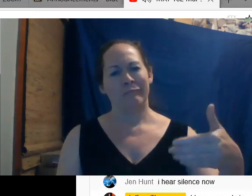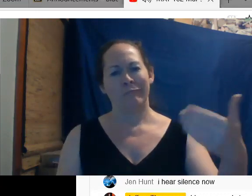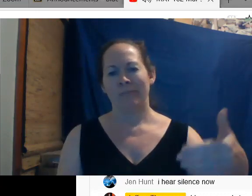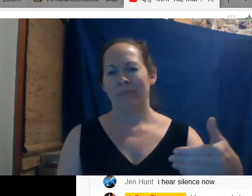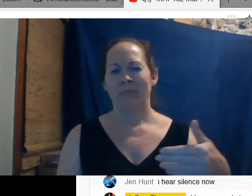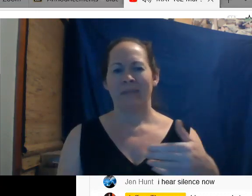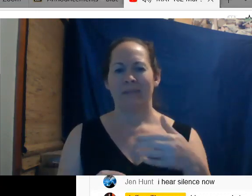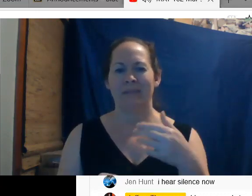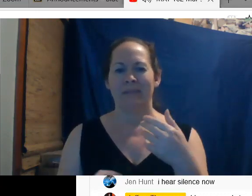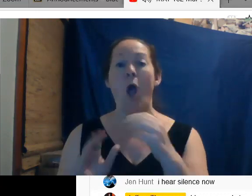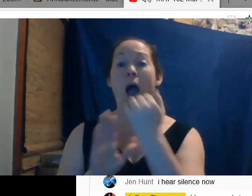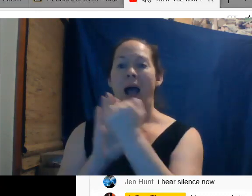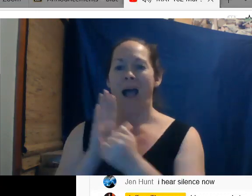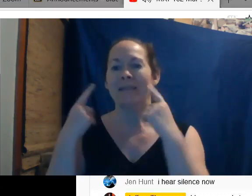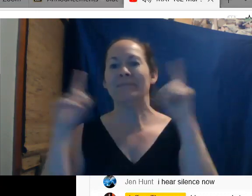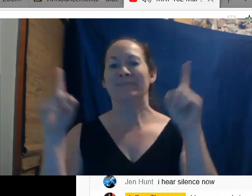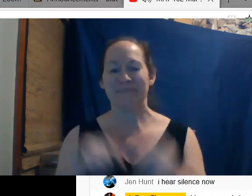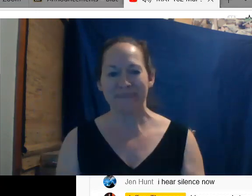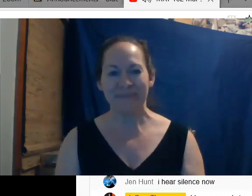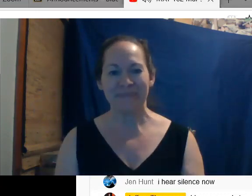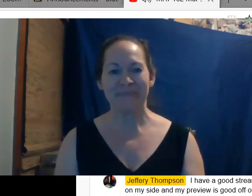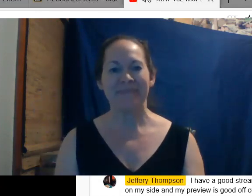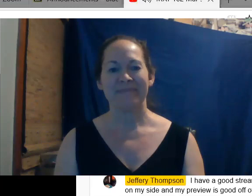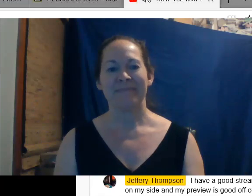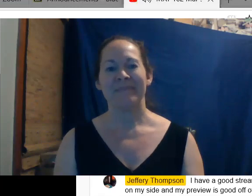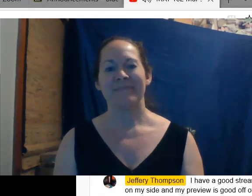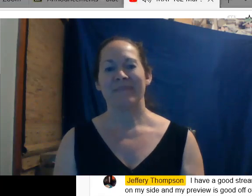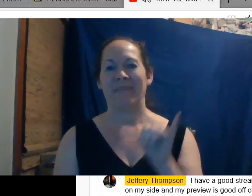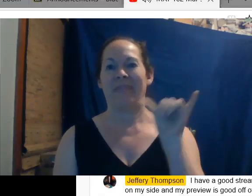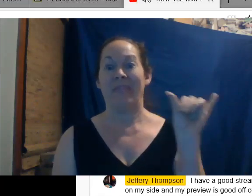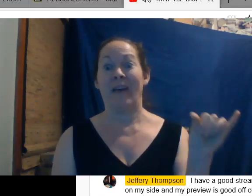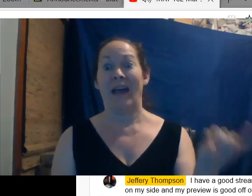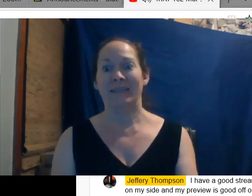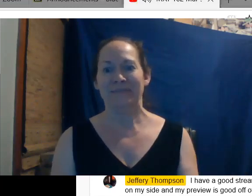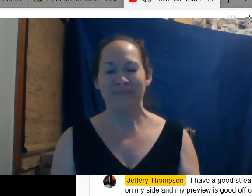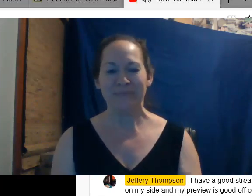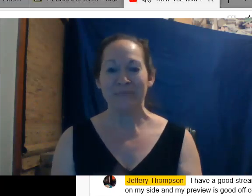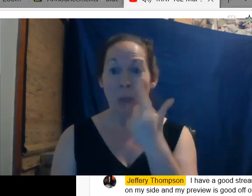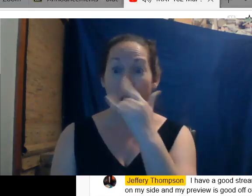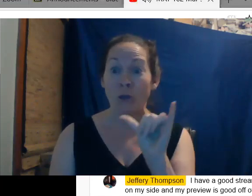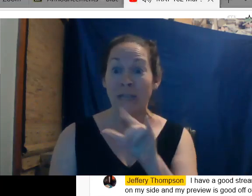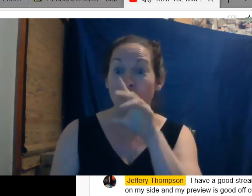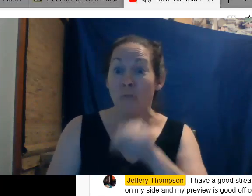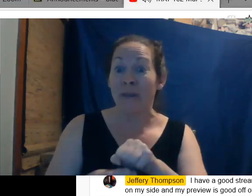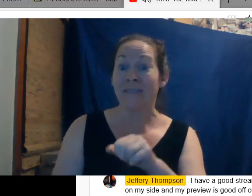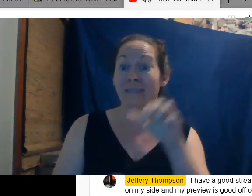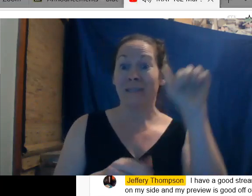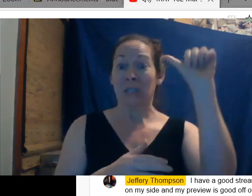on the blackboard. There we go. That's a better eraser. That's the eraser I wanted. Actually, it looks like my eraser in class.